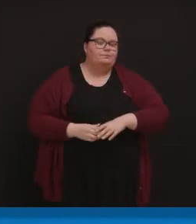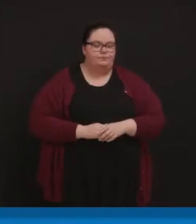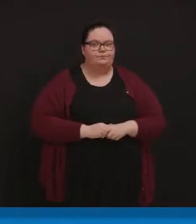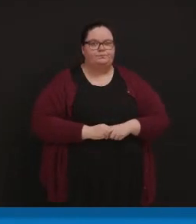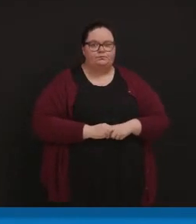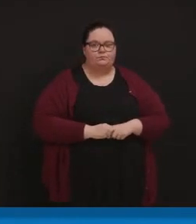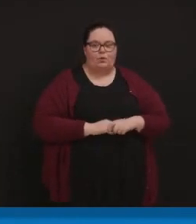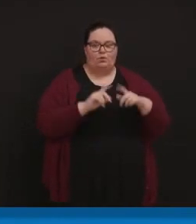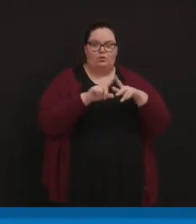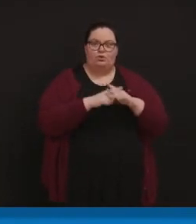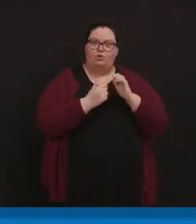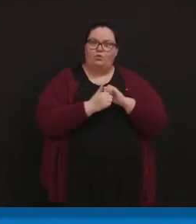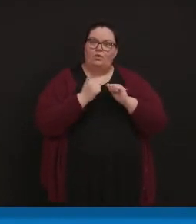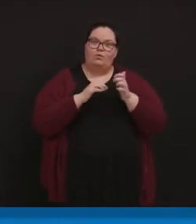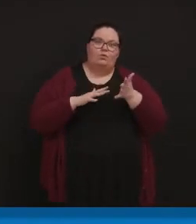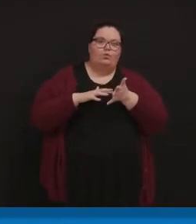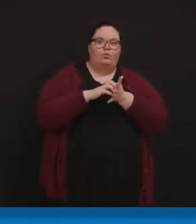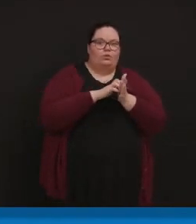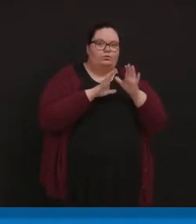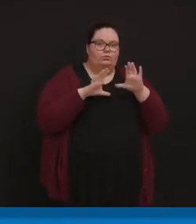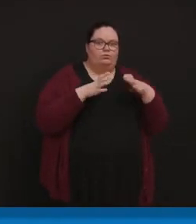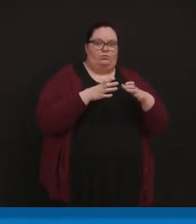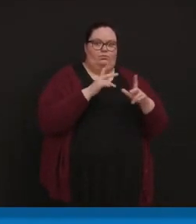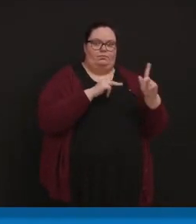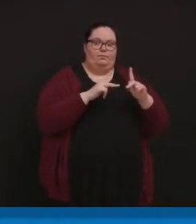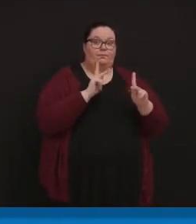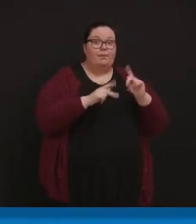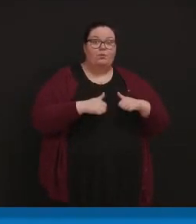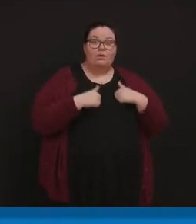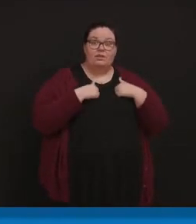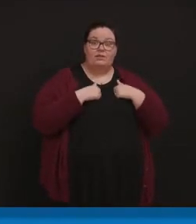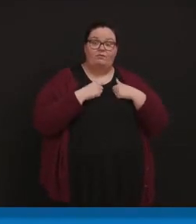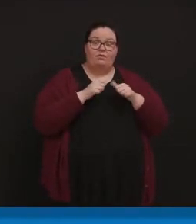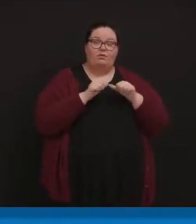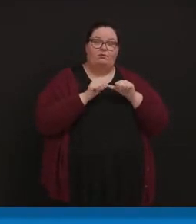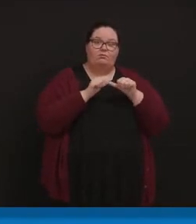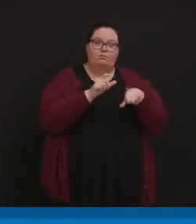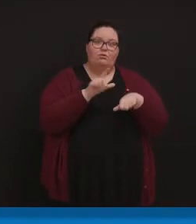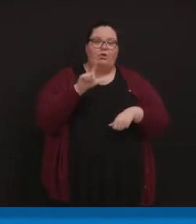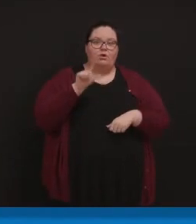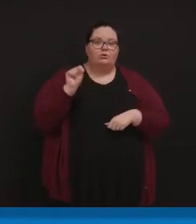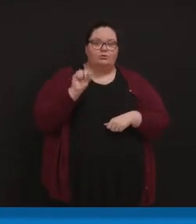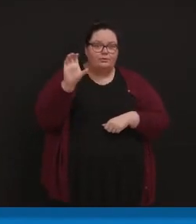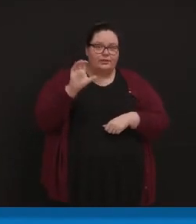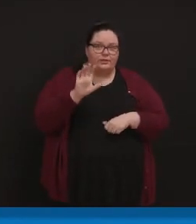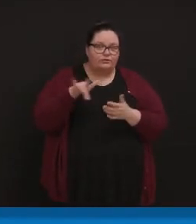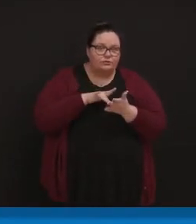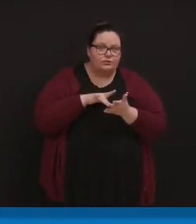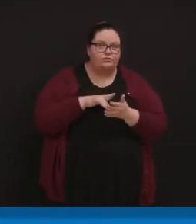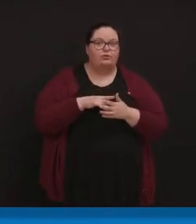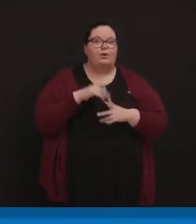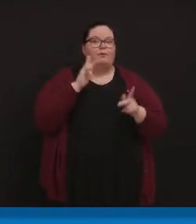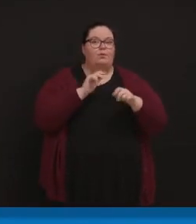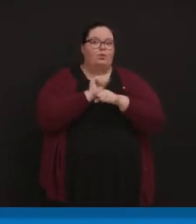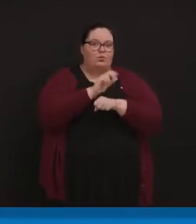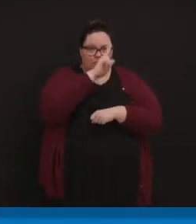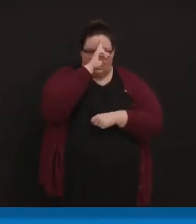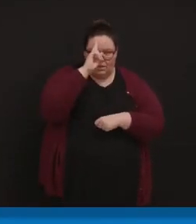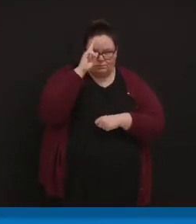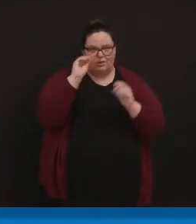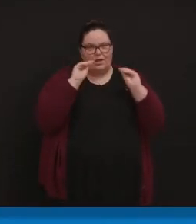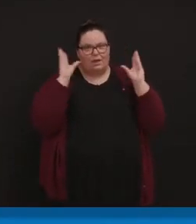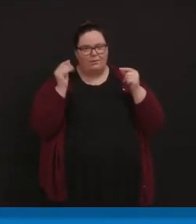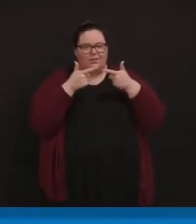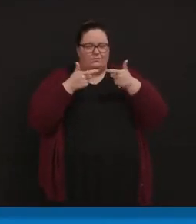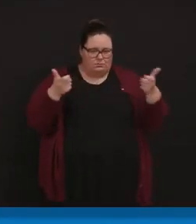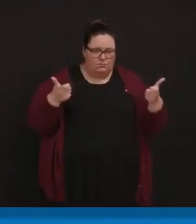are beginning with most vulnerable to this disease, residents of long-term care facilities and frontline healthcare workers. As